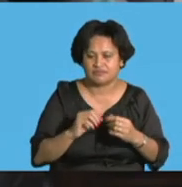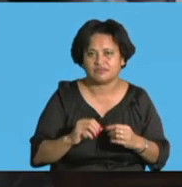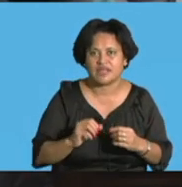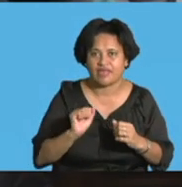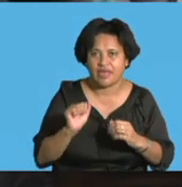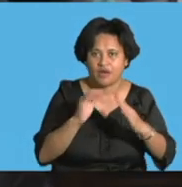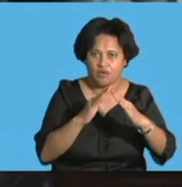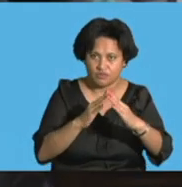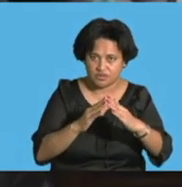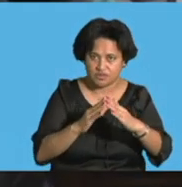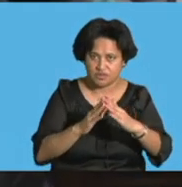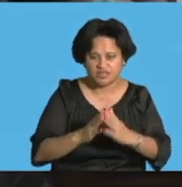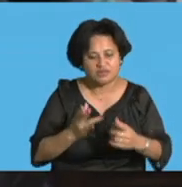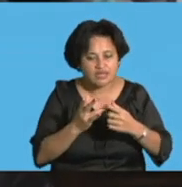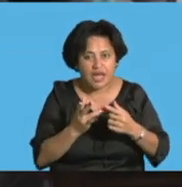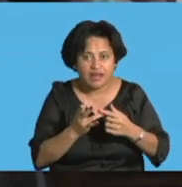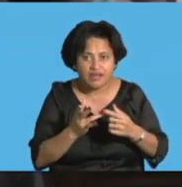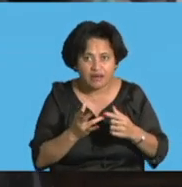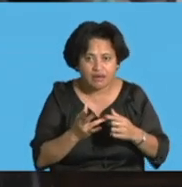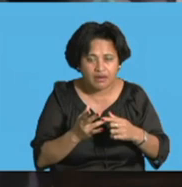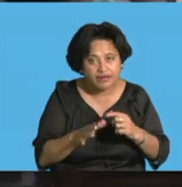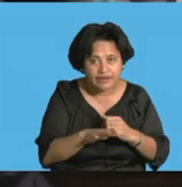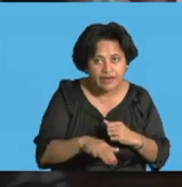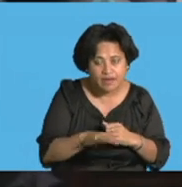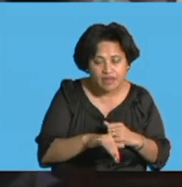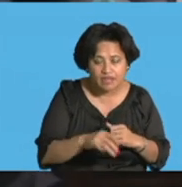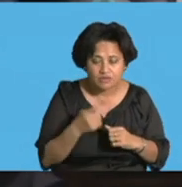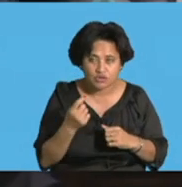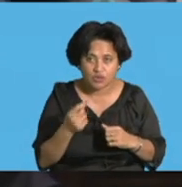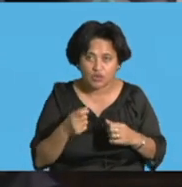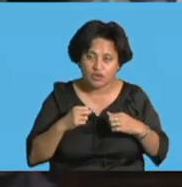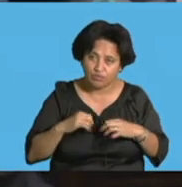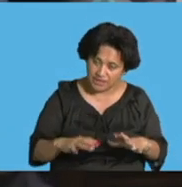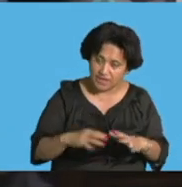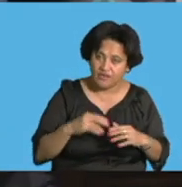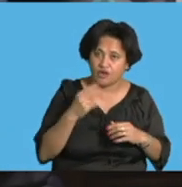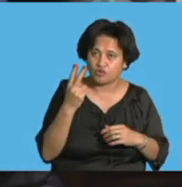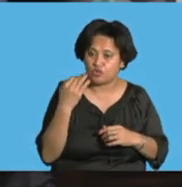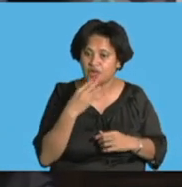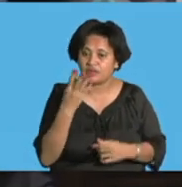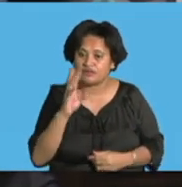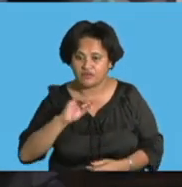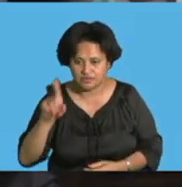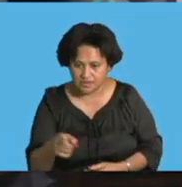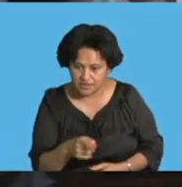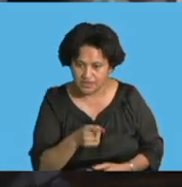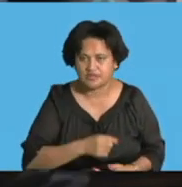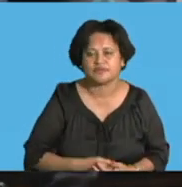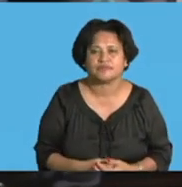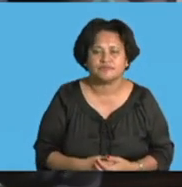Civil works for Waindamu Damu will be complete, formalizing land tenure for another 240 households.